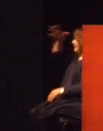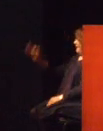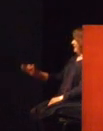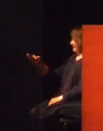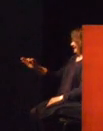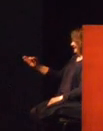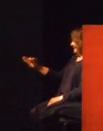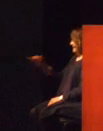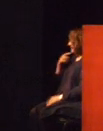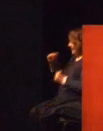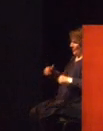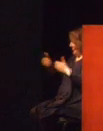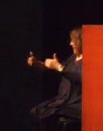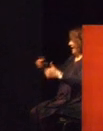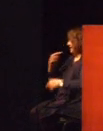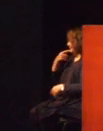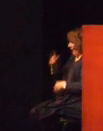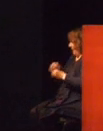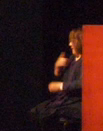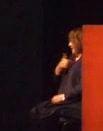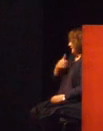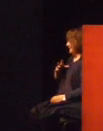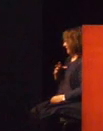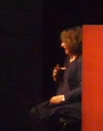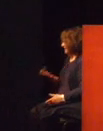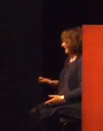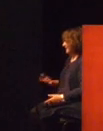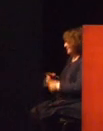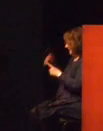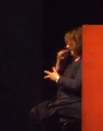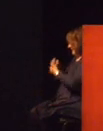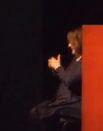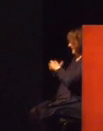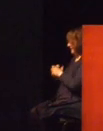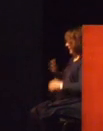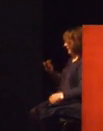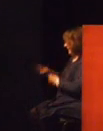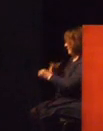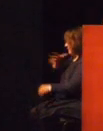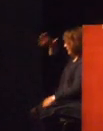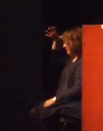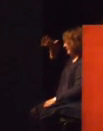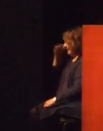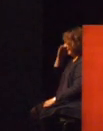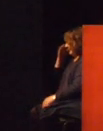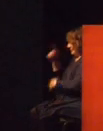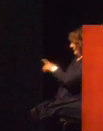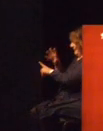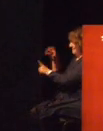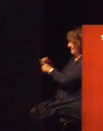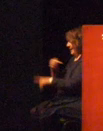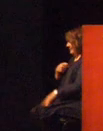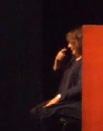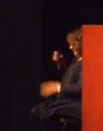to share those stories. But I think that is a hard thing about about parents, and I know it's gonna come back to bite me because